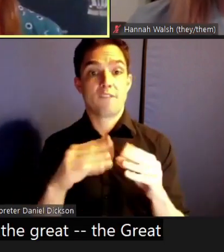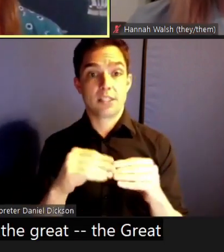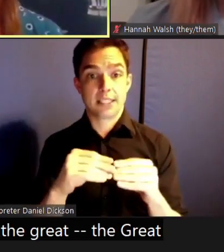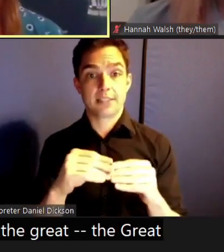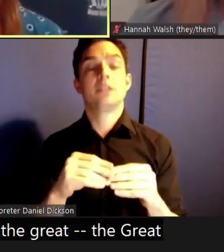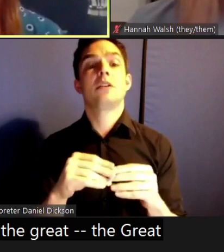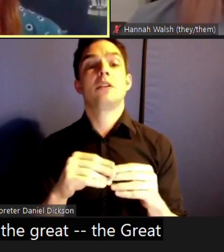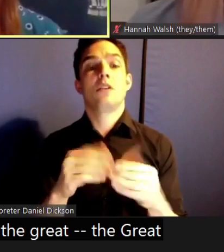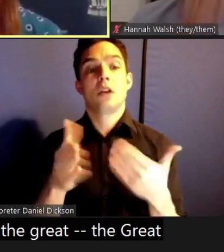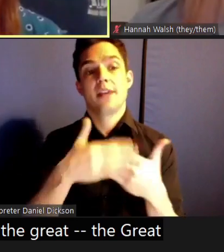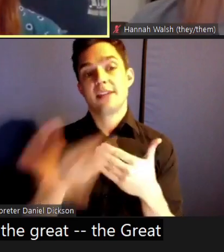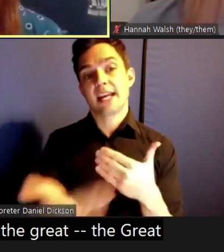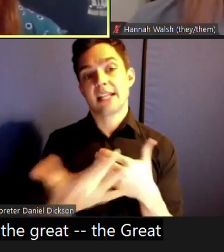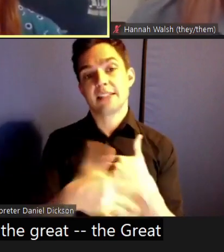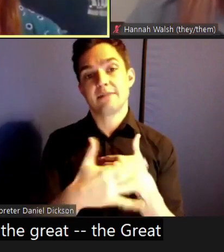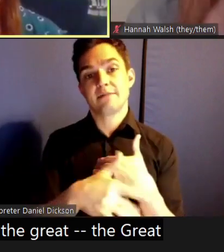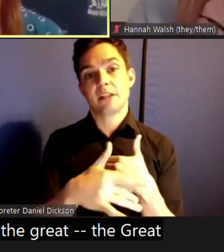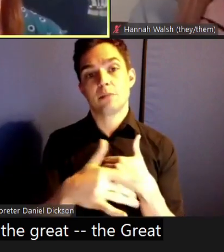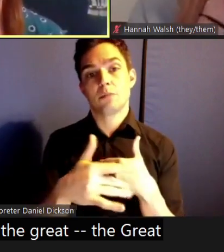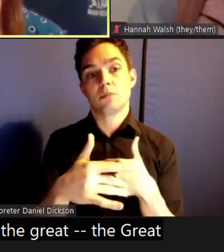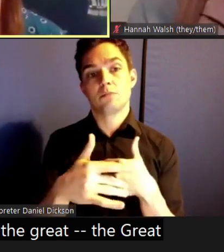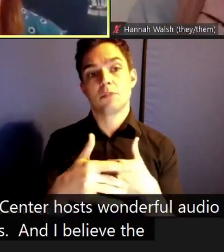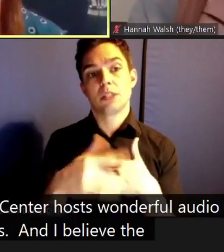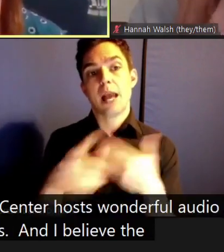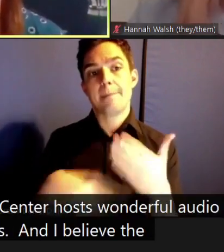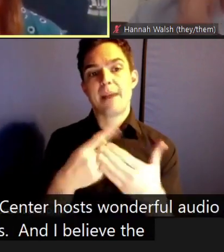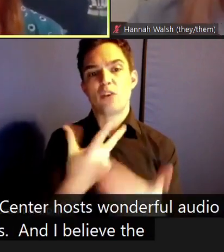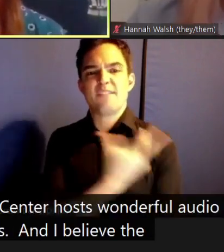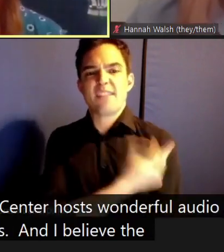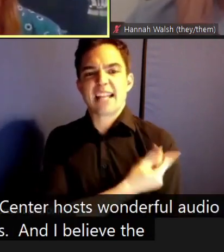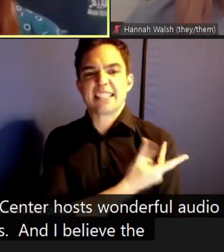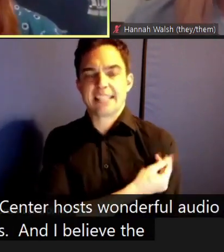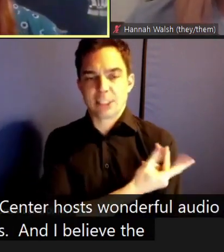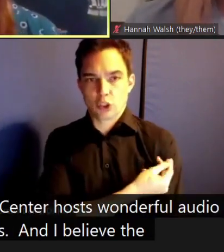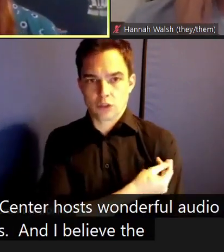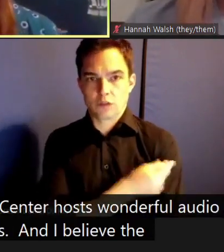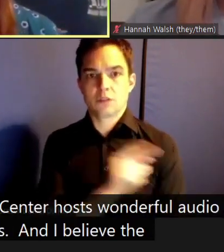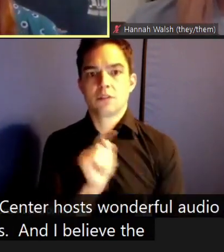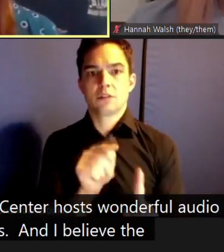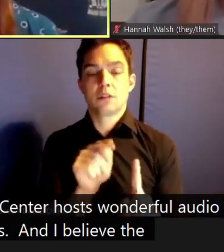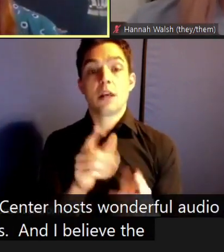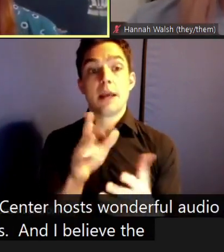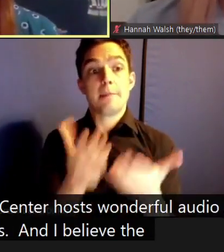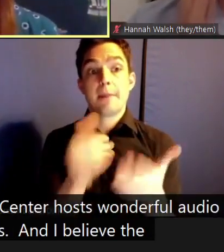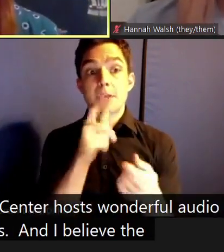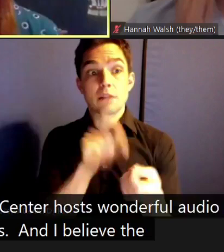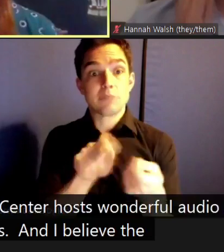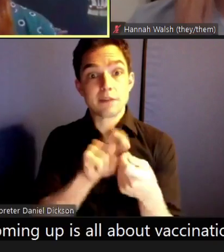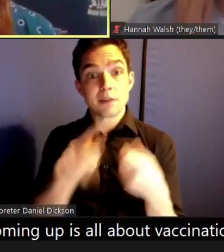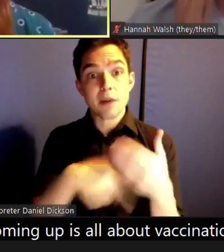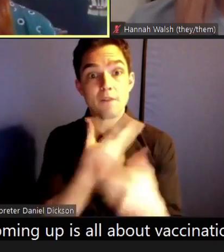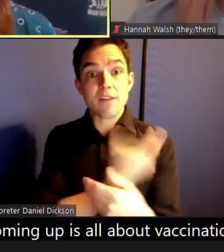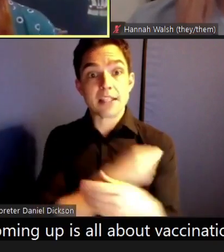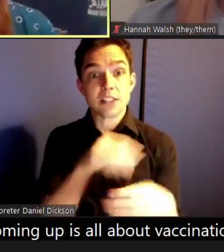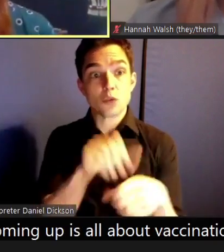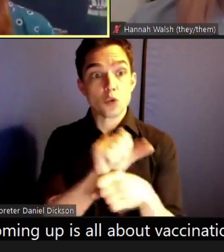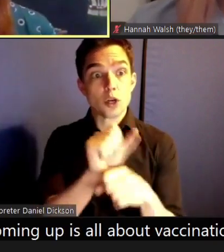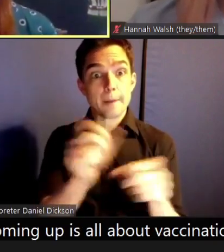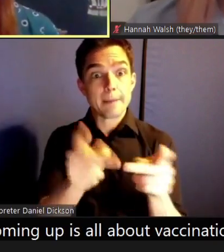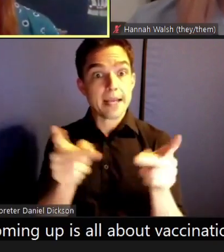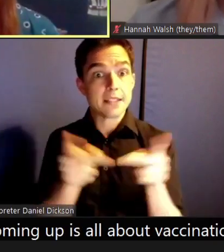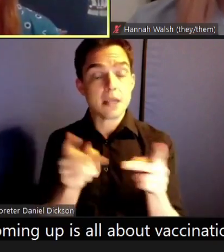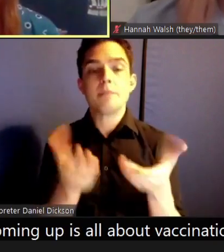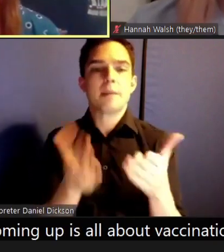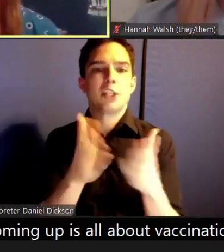the next one coming up is all about vaccinations. It may not be specifically about vaccinations in the workplace, it may be about vaccinations generally, but